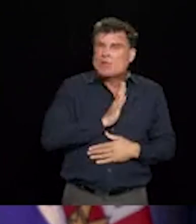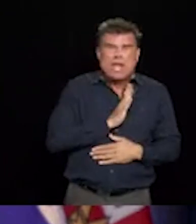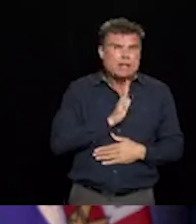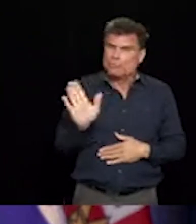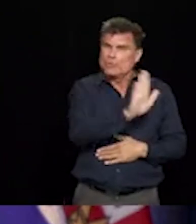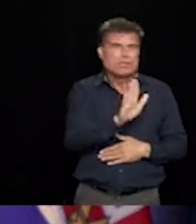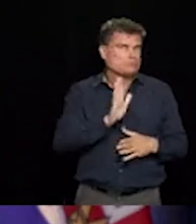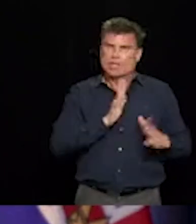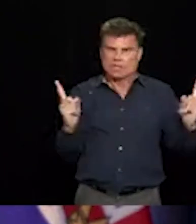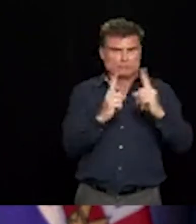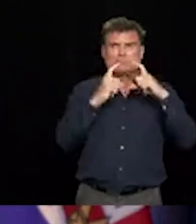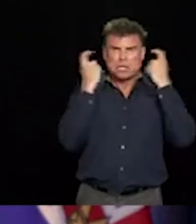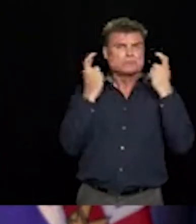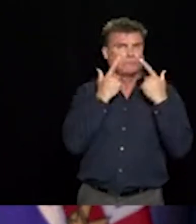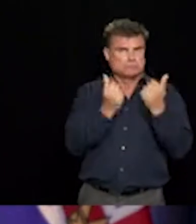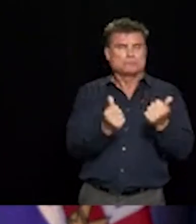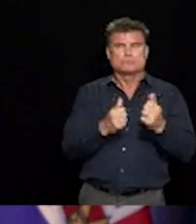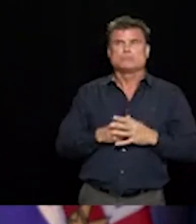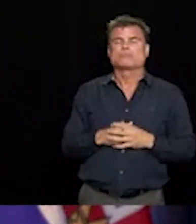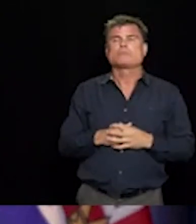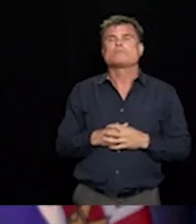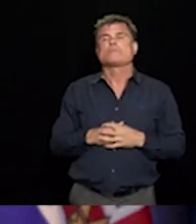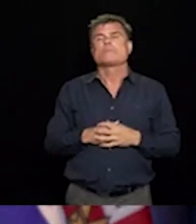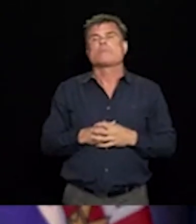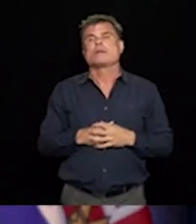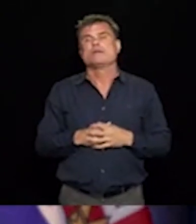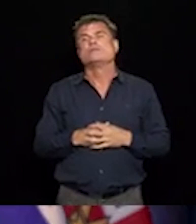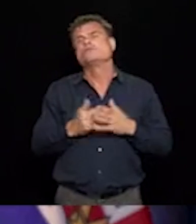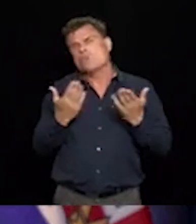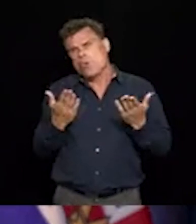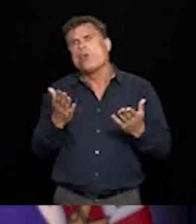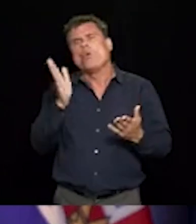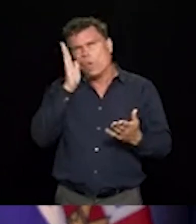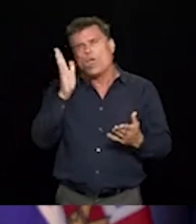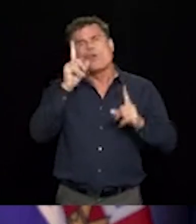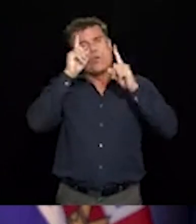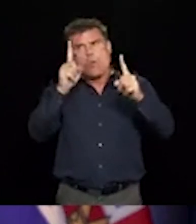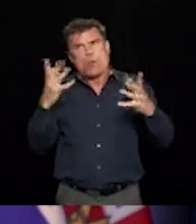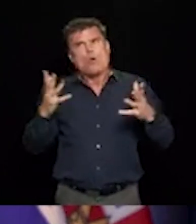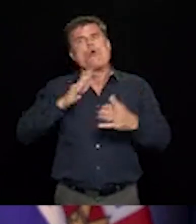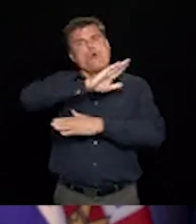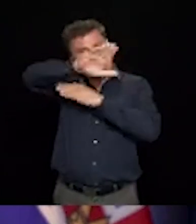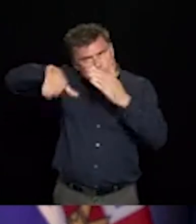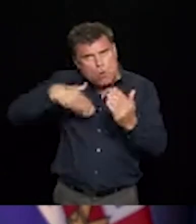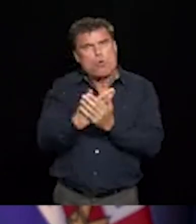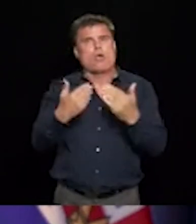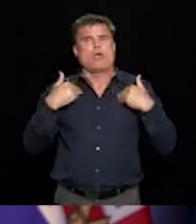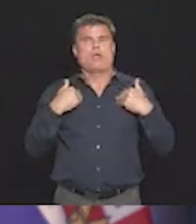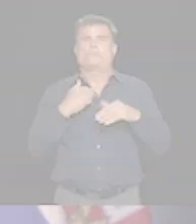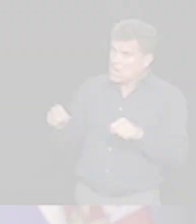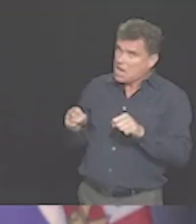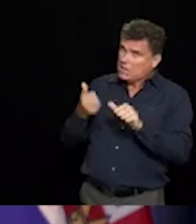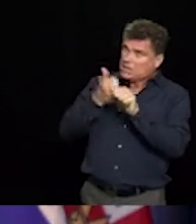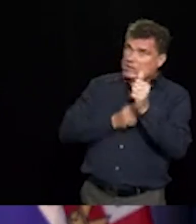use, especially as they are provided on a daily basis, or a reusable mask will be provided to everybody involved in the school to